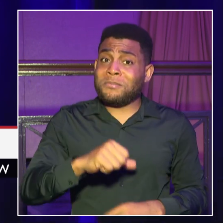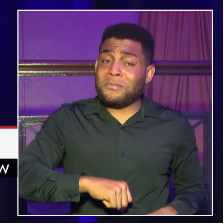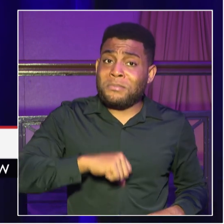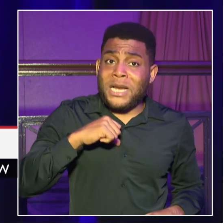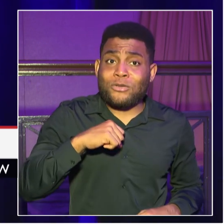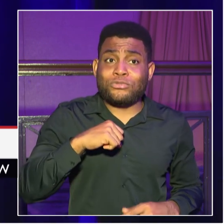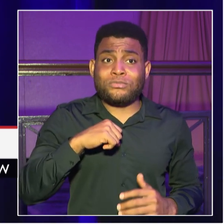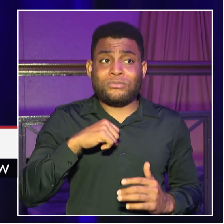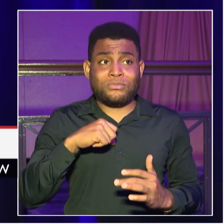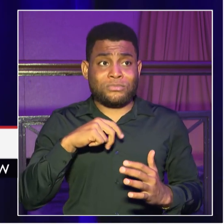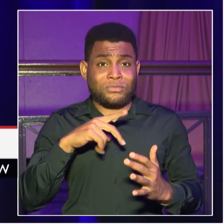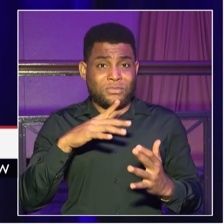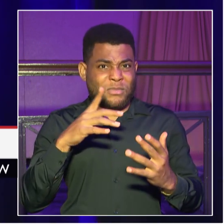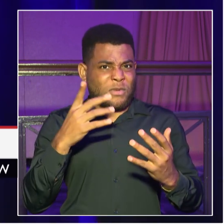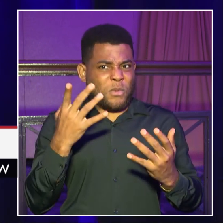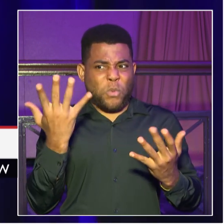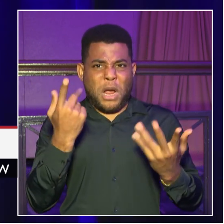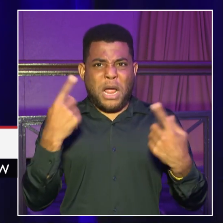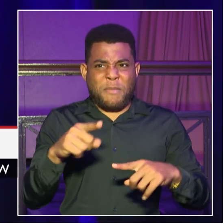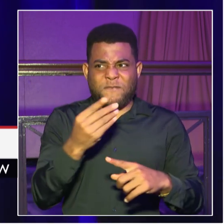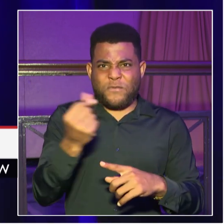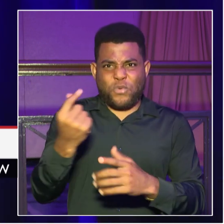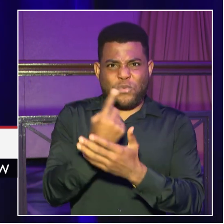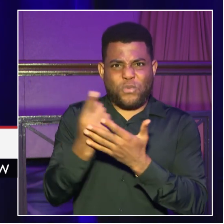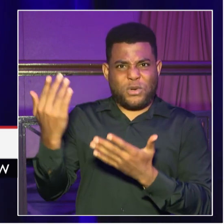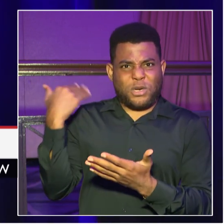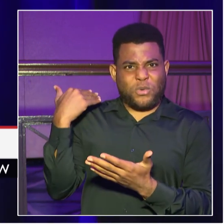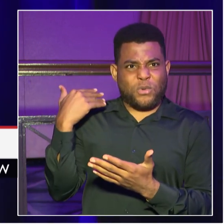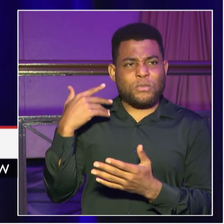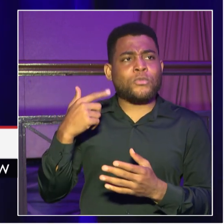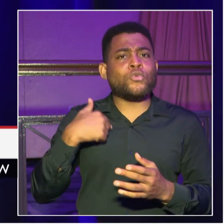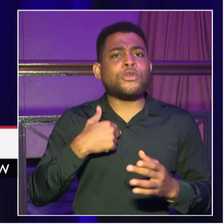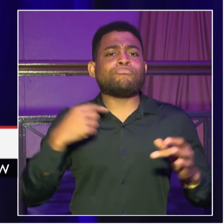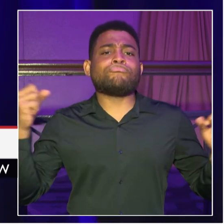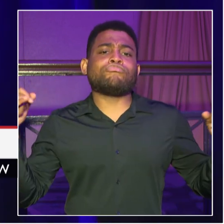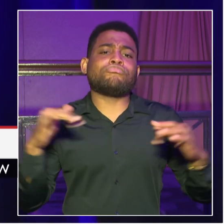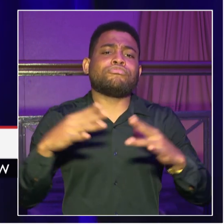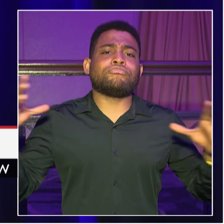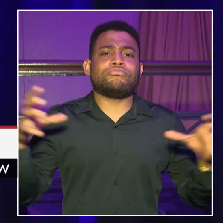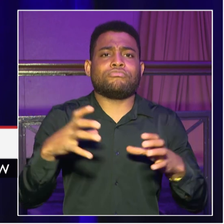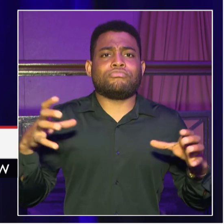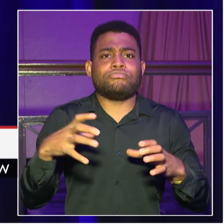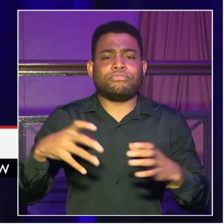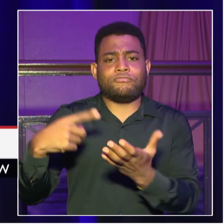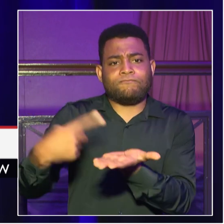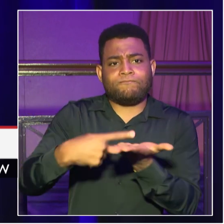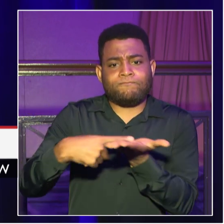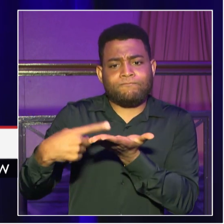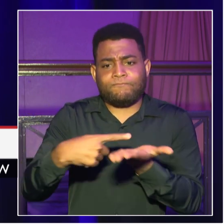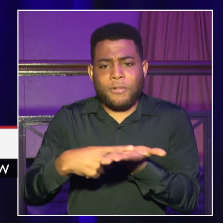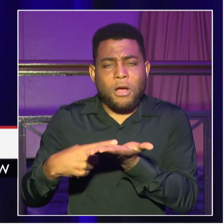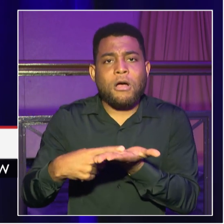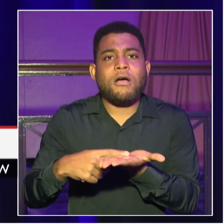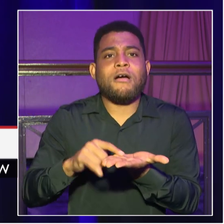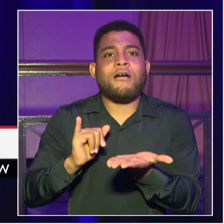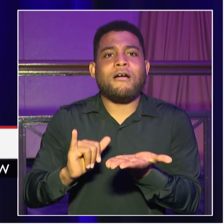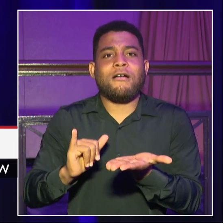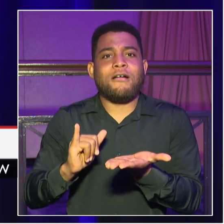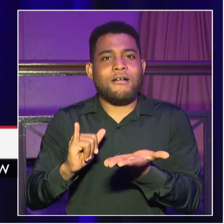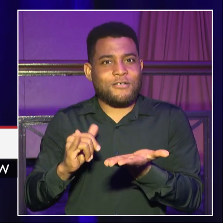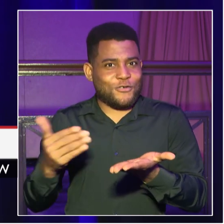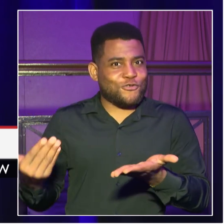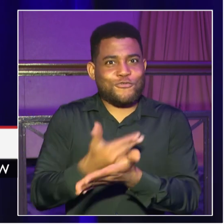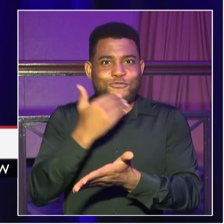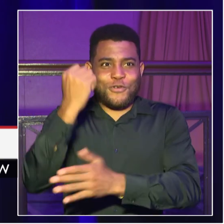we were together, to say that we've broken a visitation record with 26 million people coming to Washington.